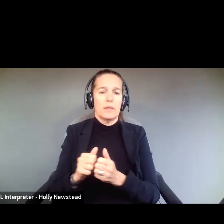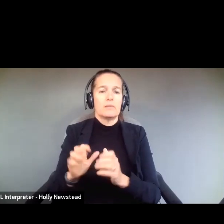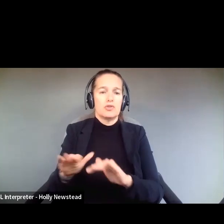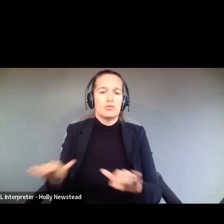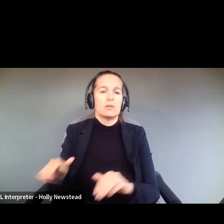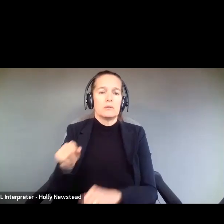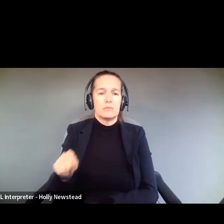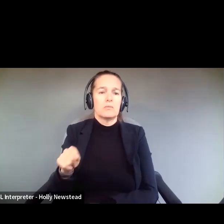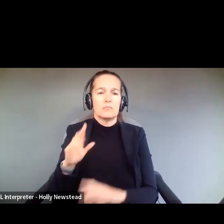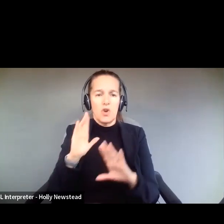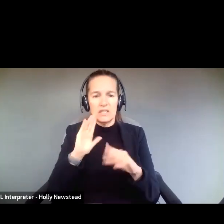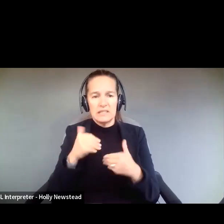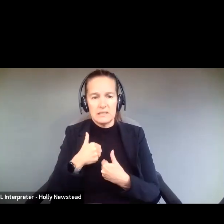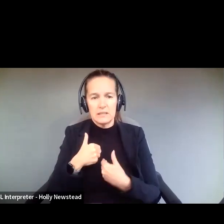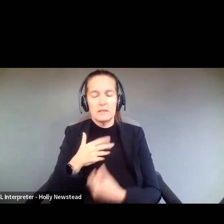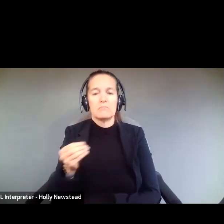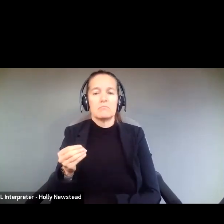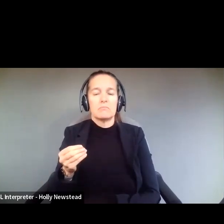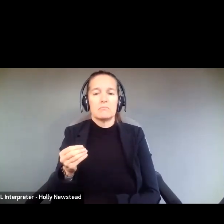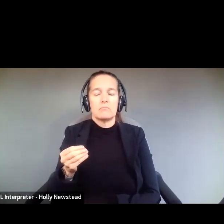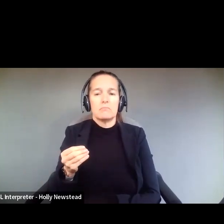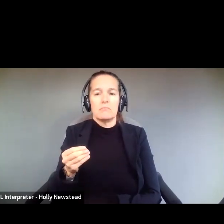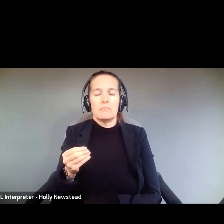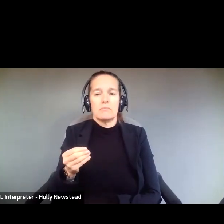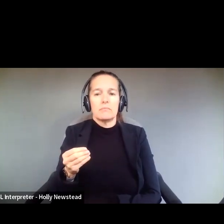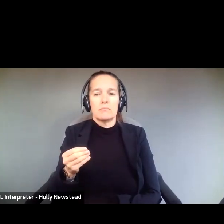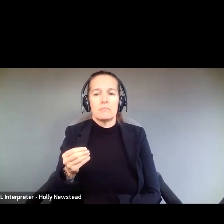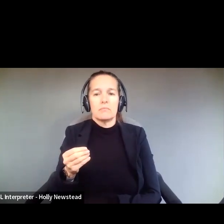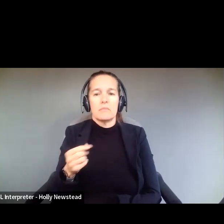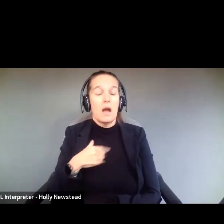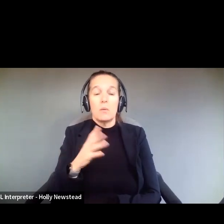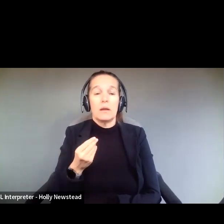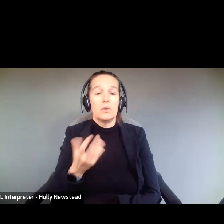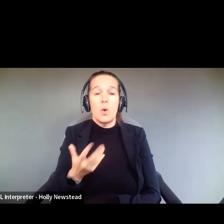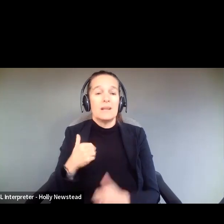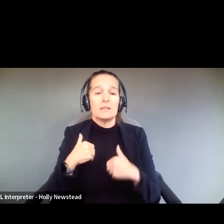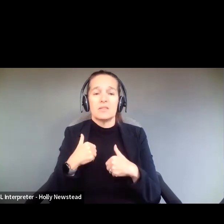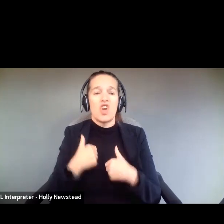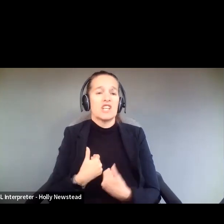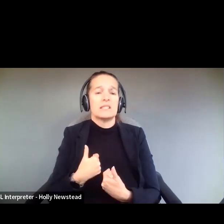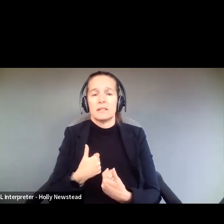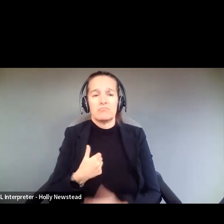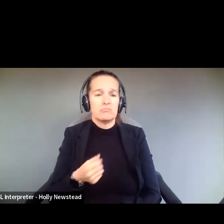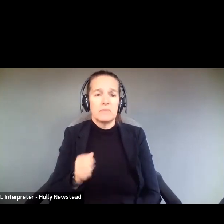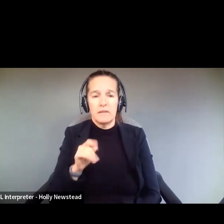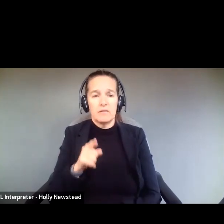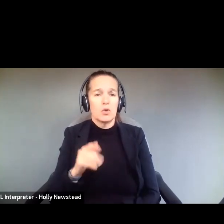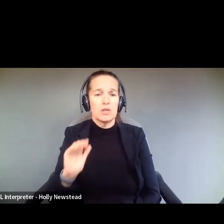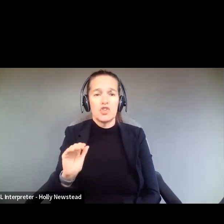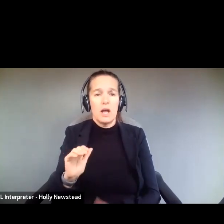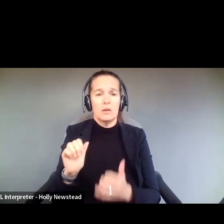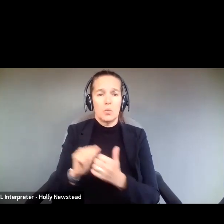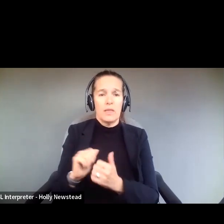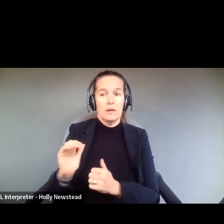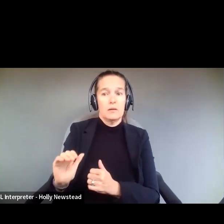are autistic, and I will tell you, it is exhausting. If you are a parent with a